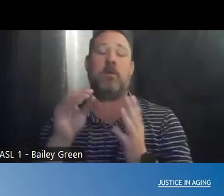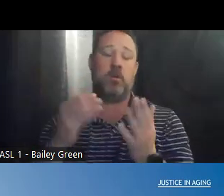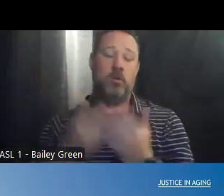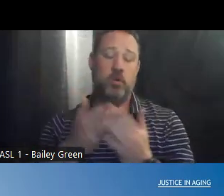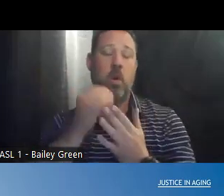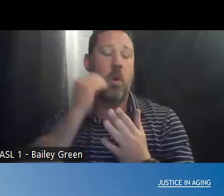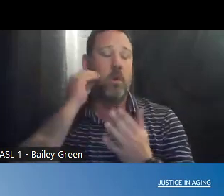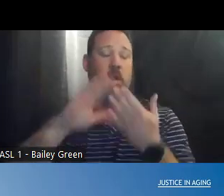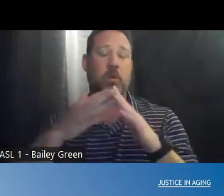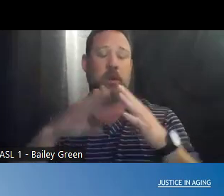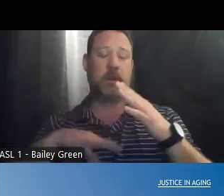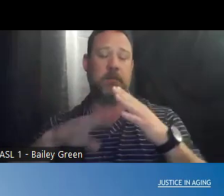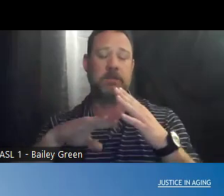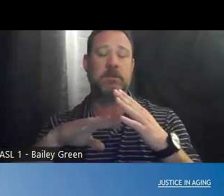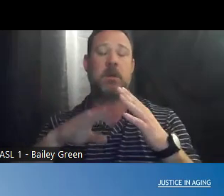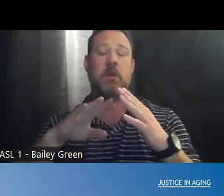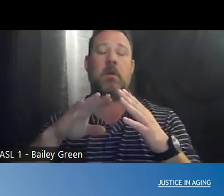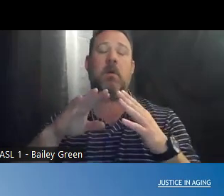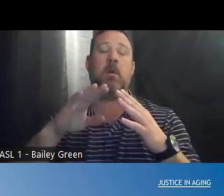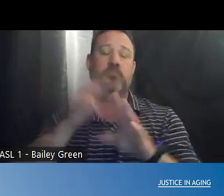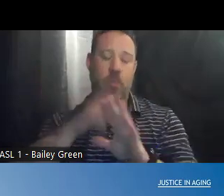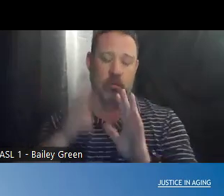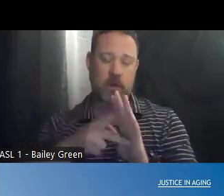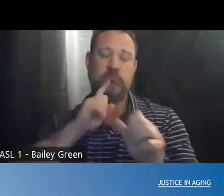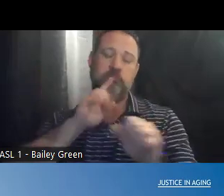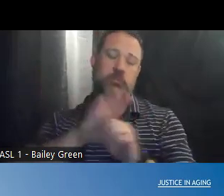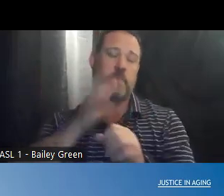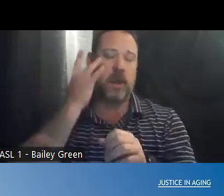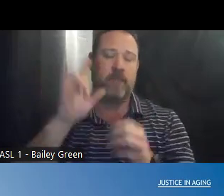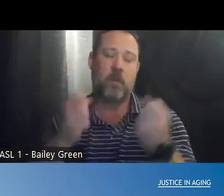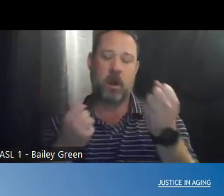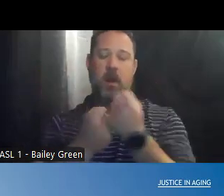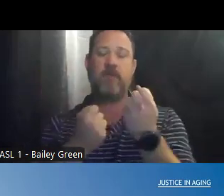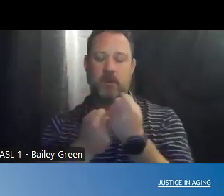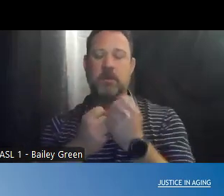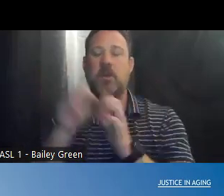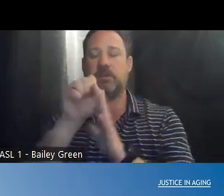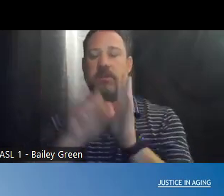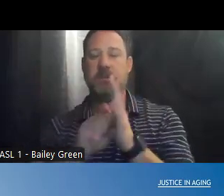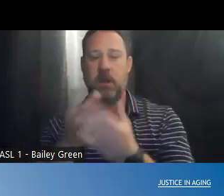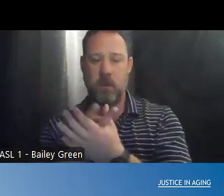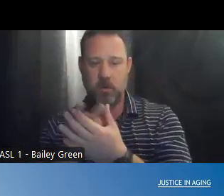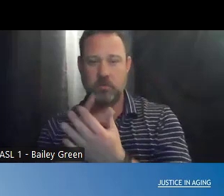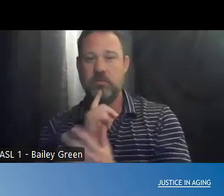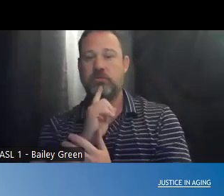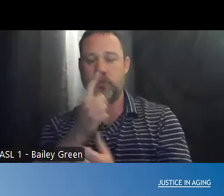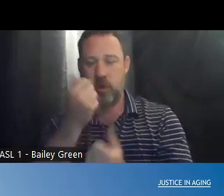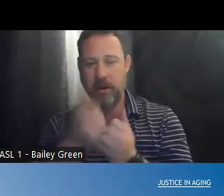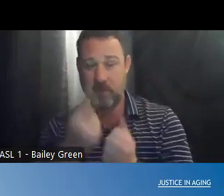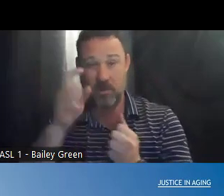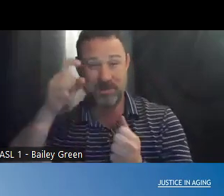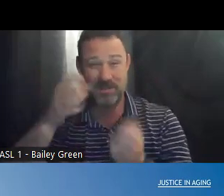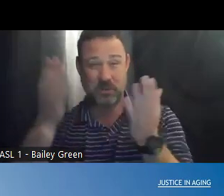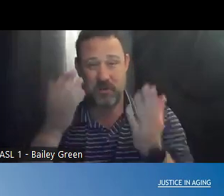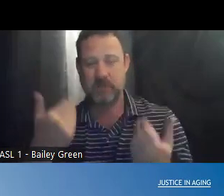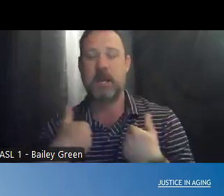community-based programs is a testament to the dedication of California advocates and our state partners to ensure that everyone who needs services